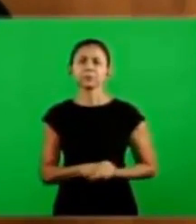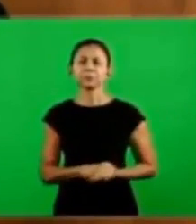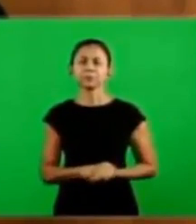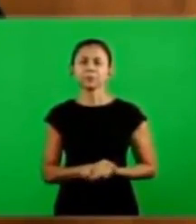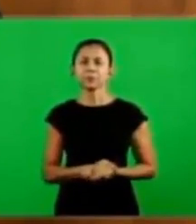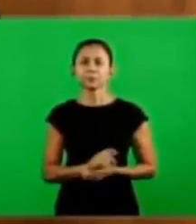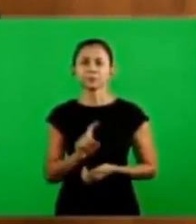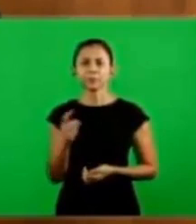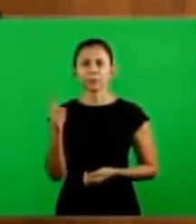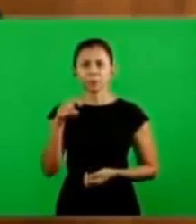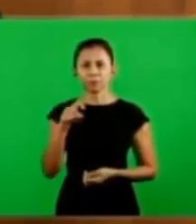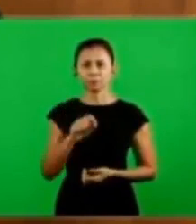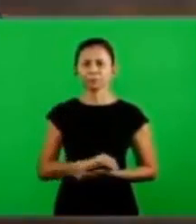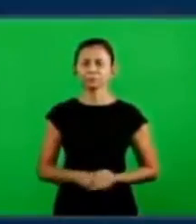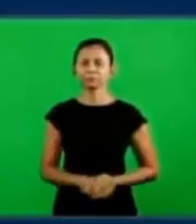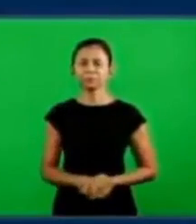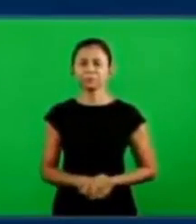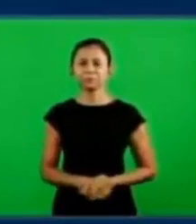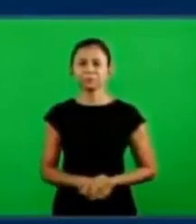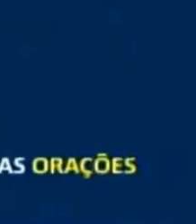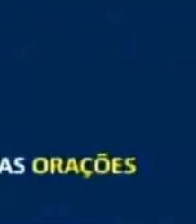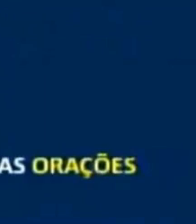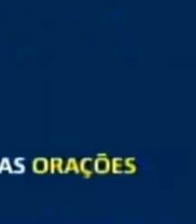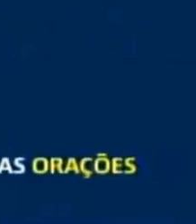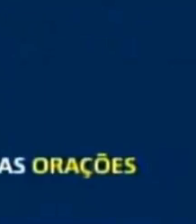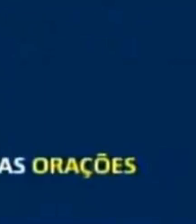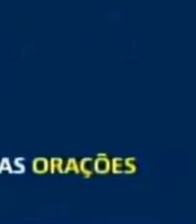will be sufficient, and we'll be back.